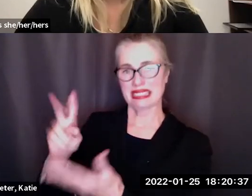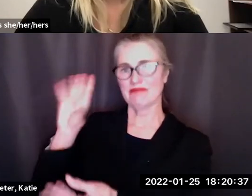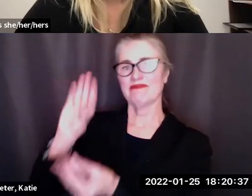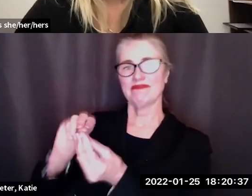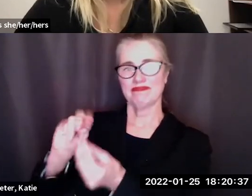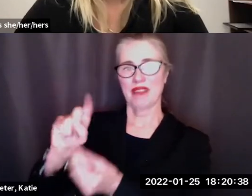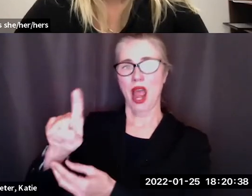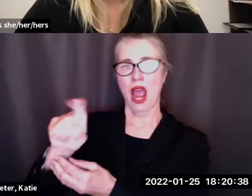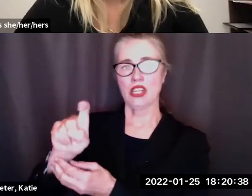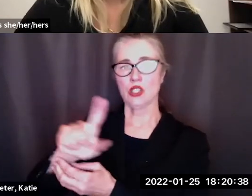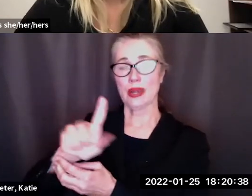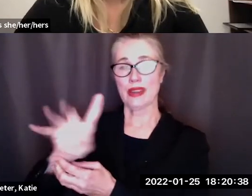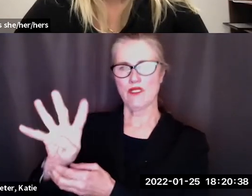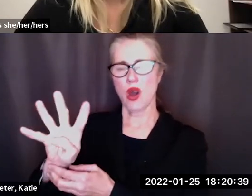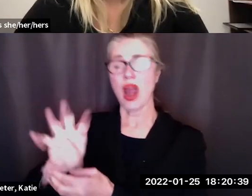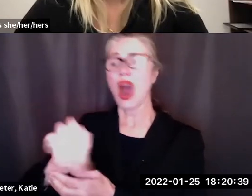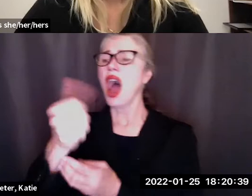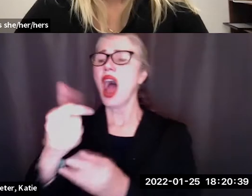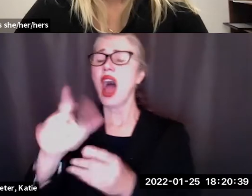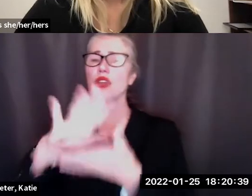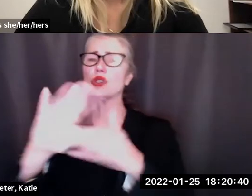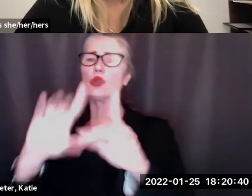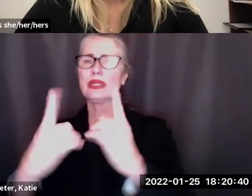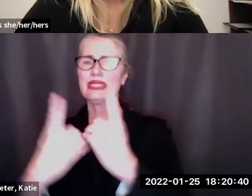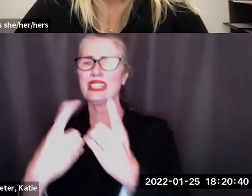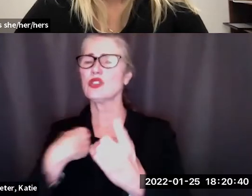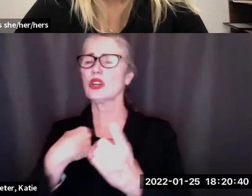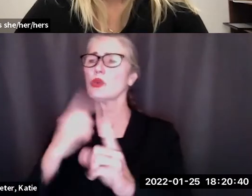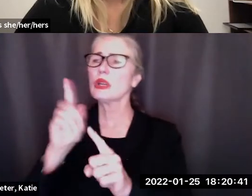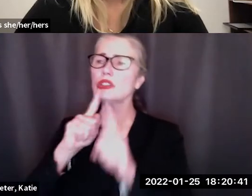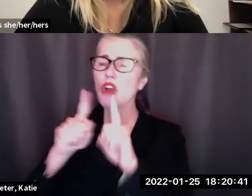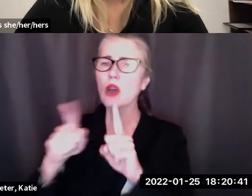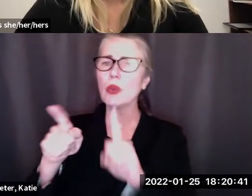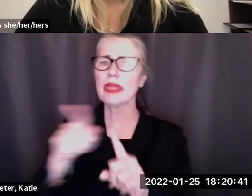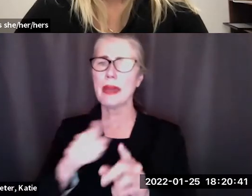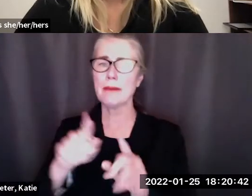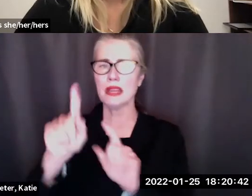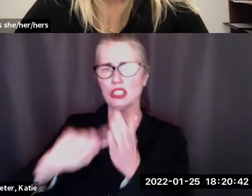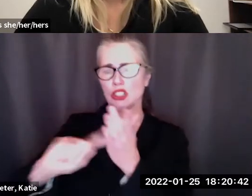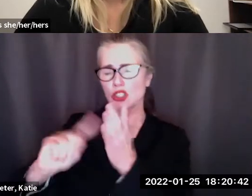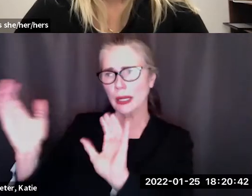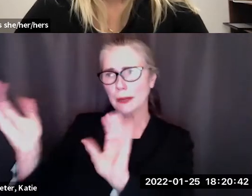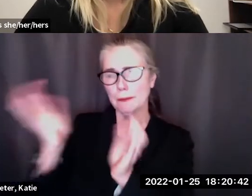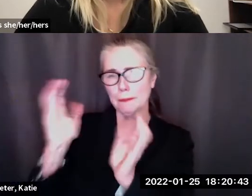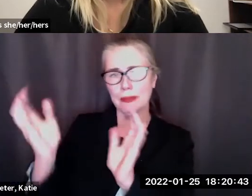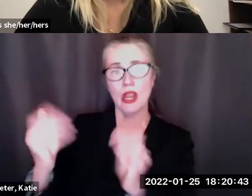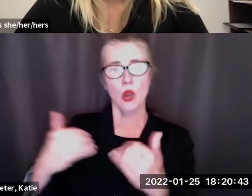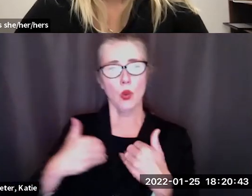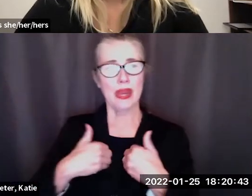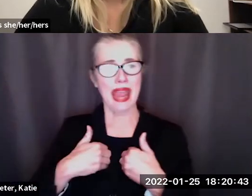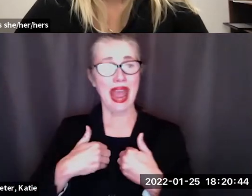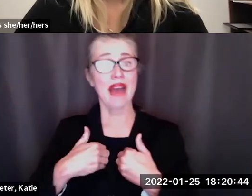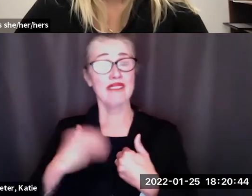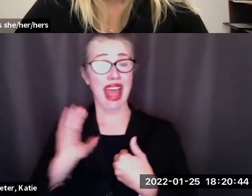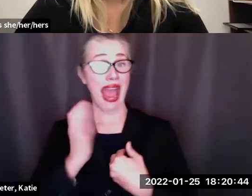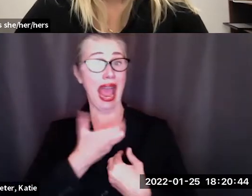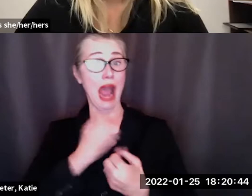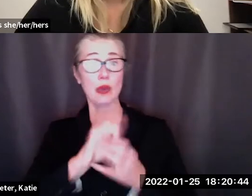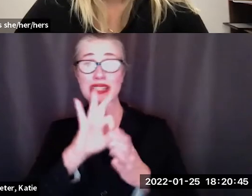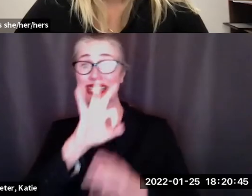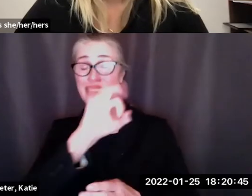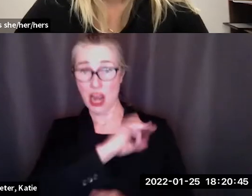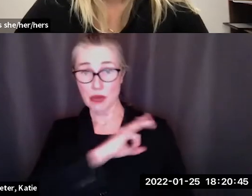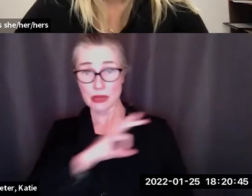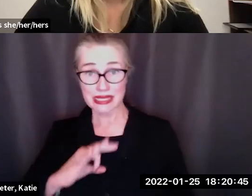districts in particular is that we do have 96 percent staff vaccinated and to